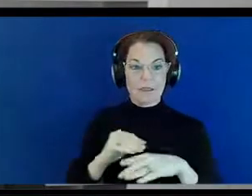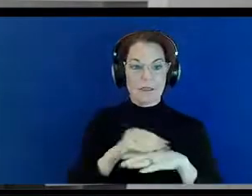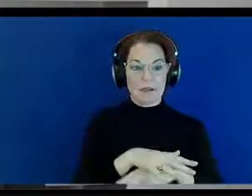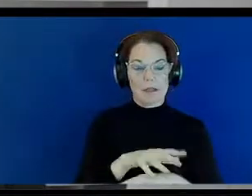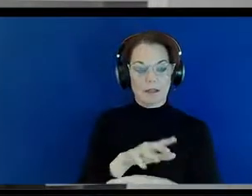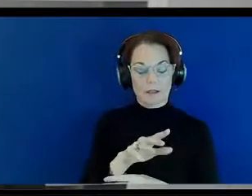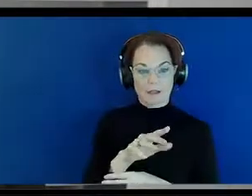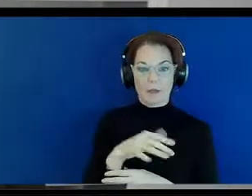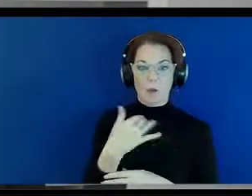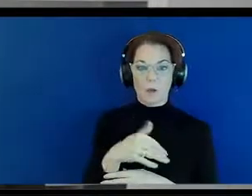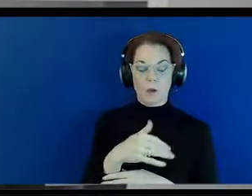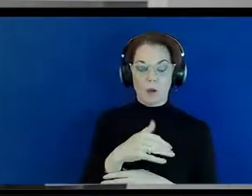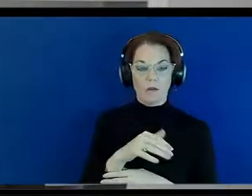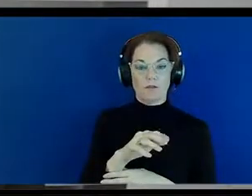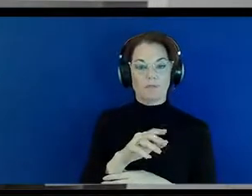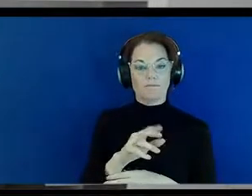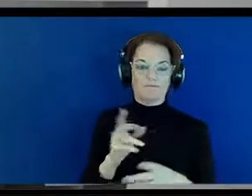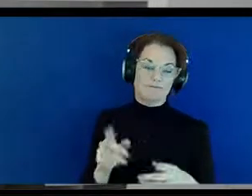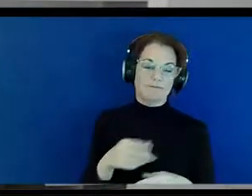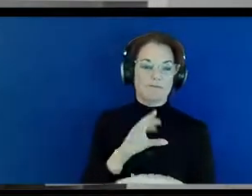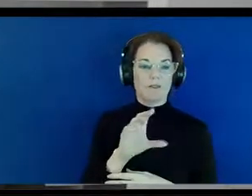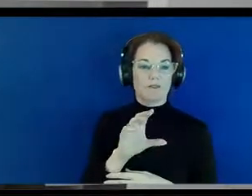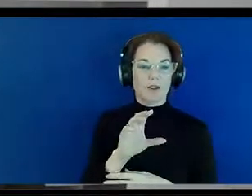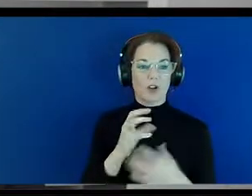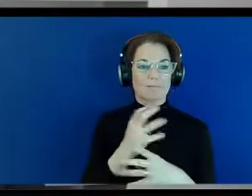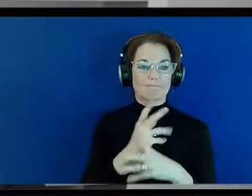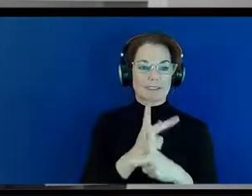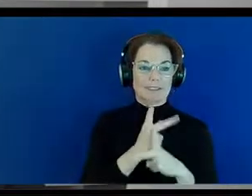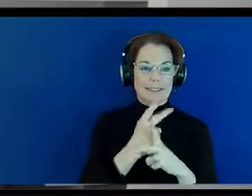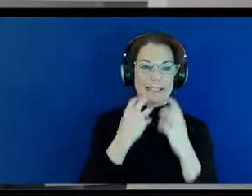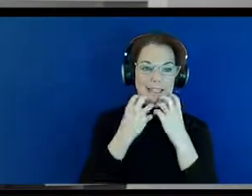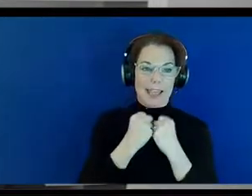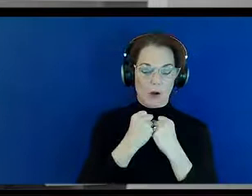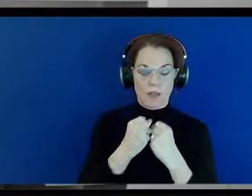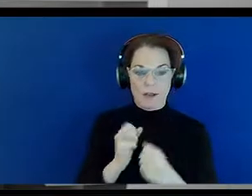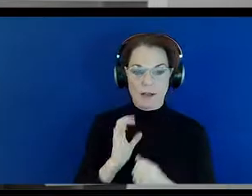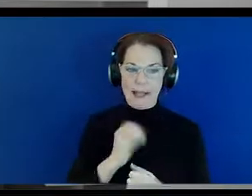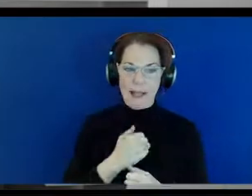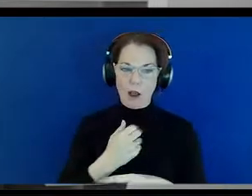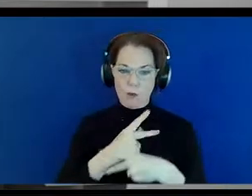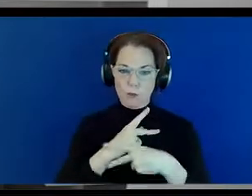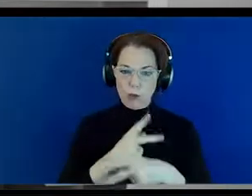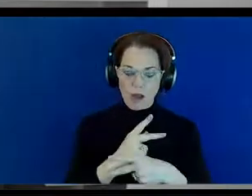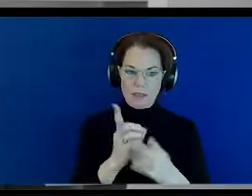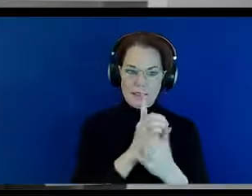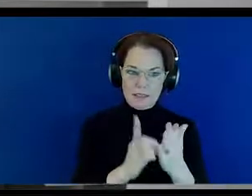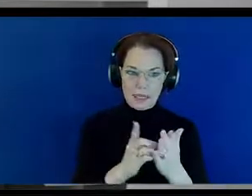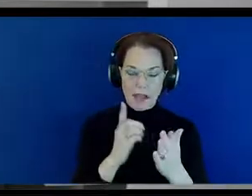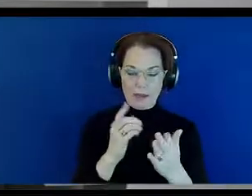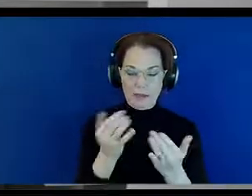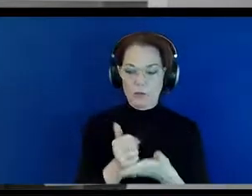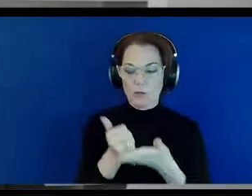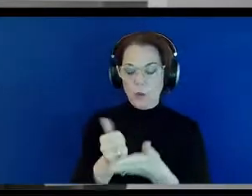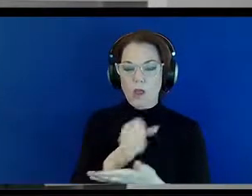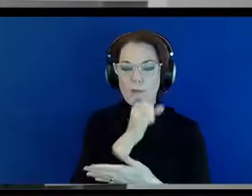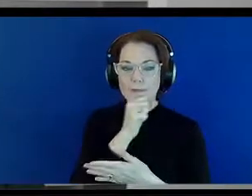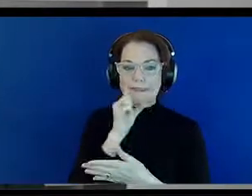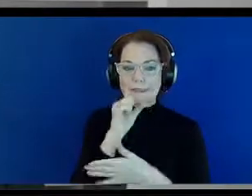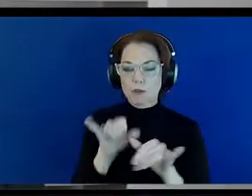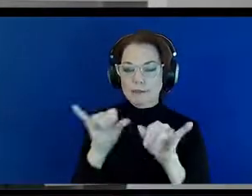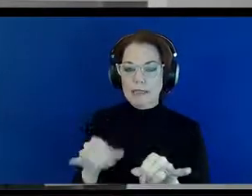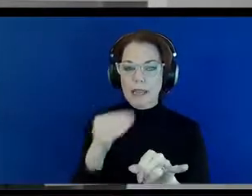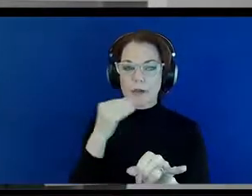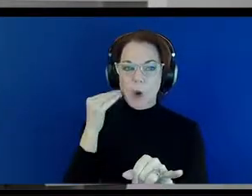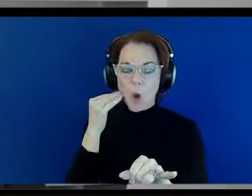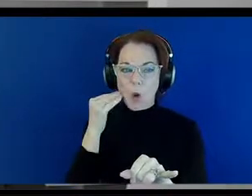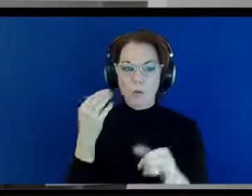mouthful, but it's Swedish for caring. The products in this collection are designed to help seniors remain in their homes and includes a beautiful